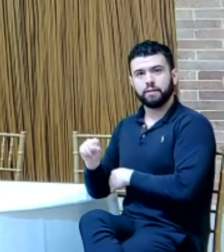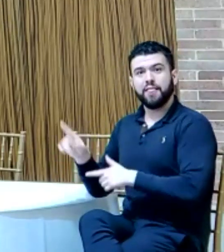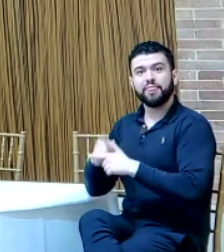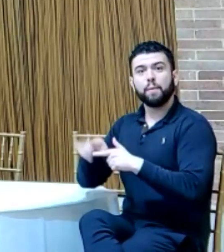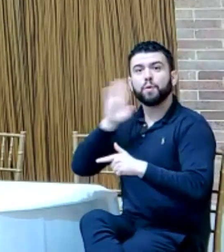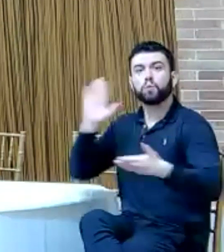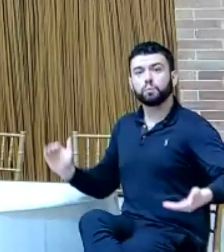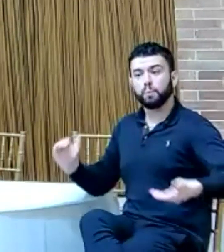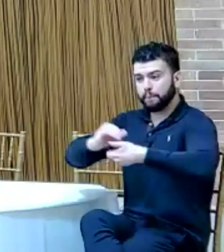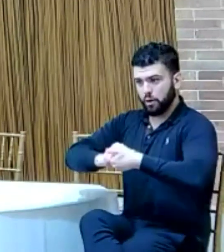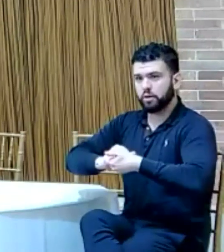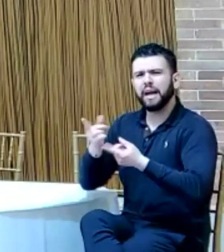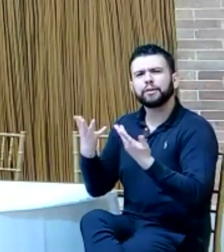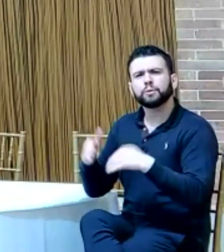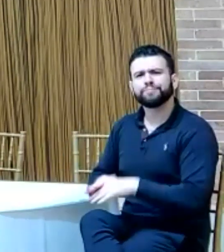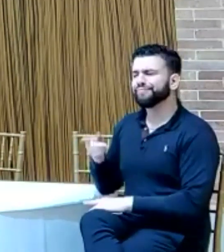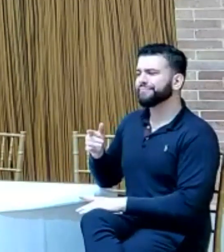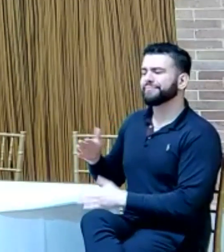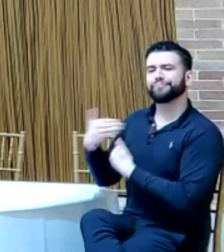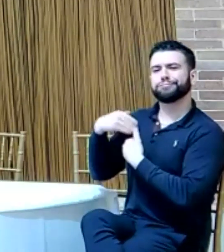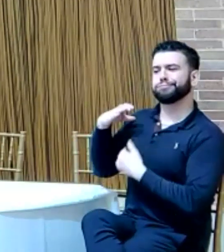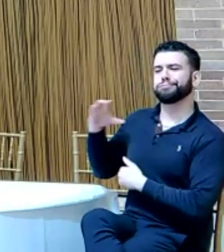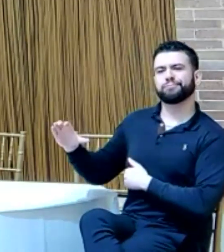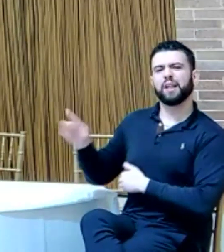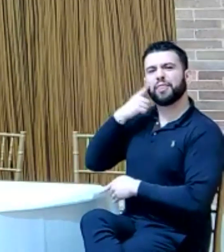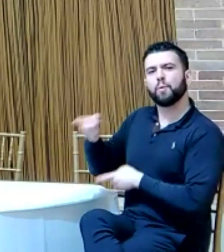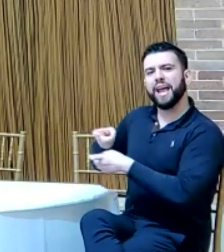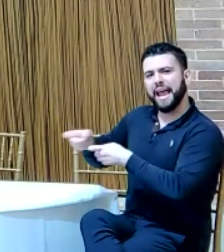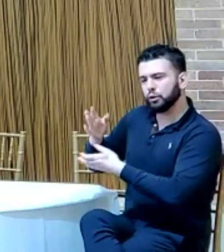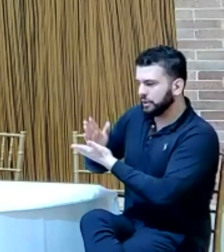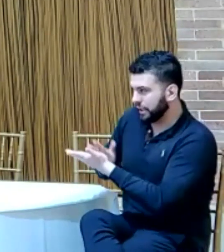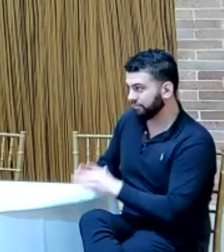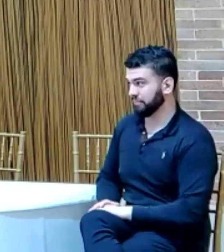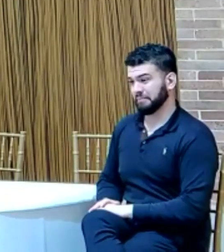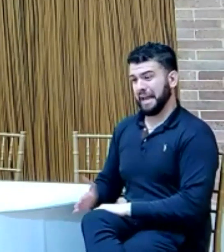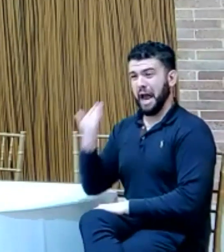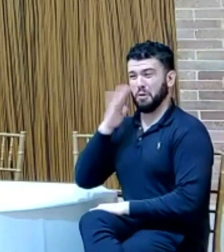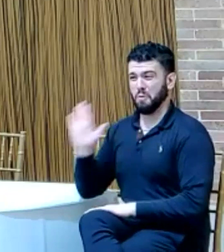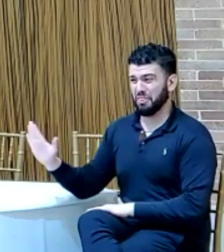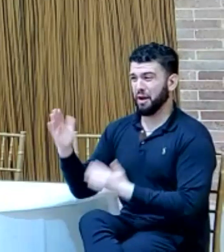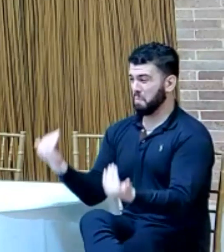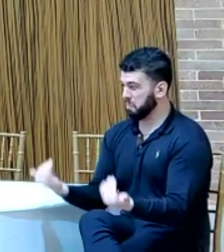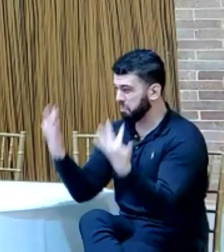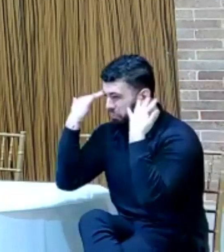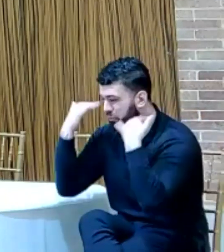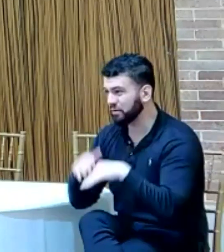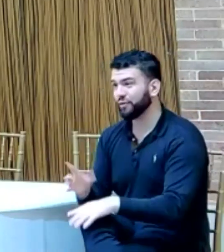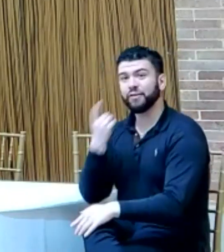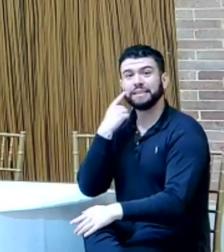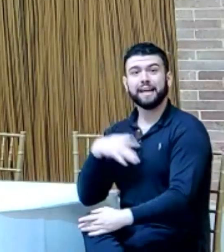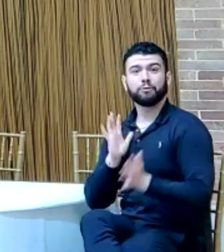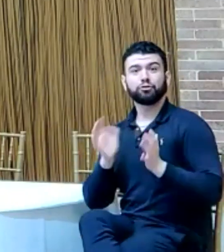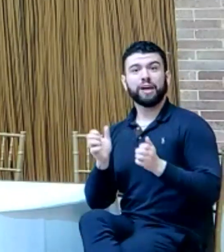assistance programs and they handle some of these cases and so they're swamped I know they're swamped I talked to somebody earlier hearing that they're